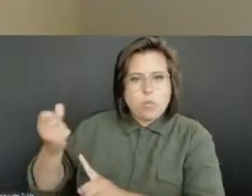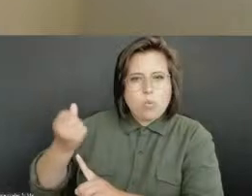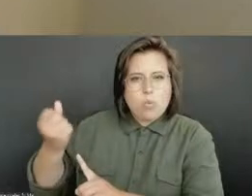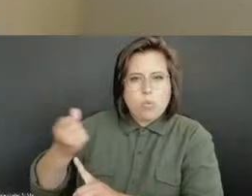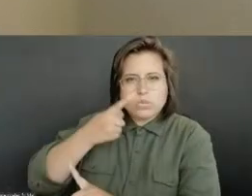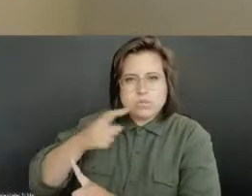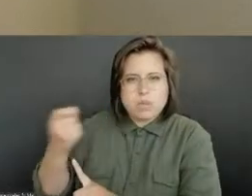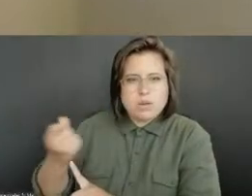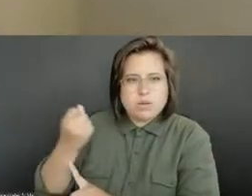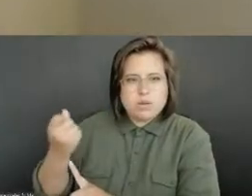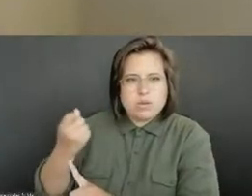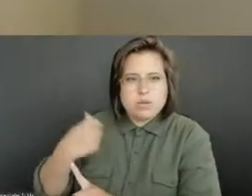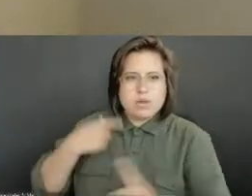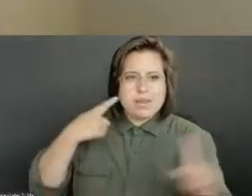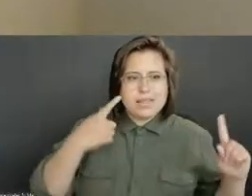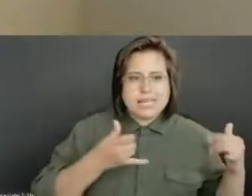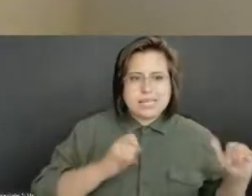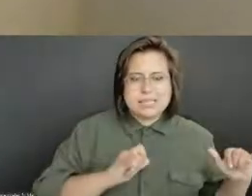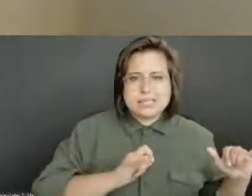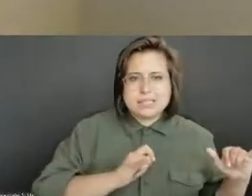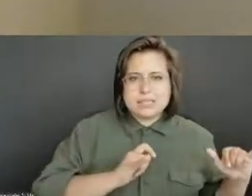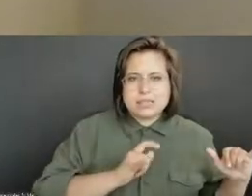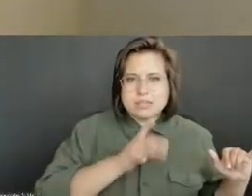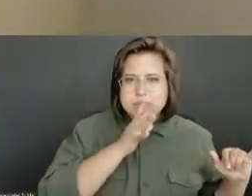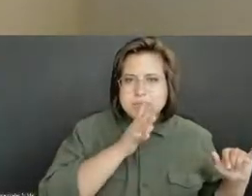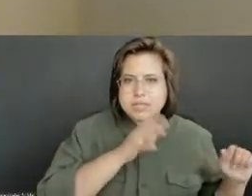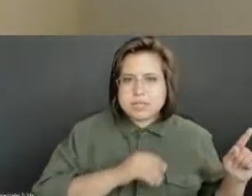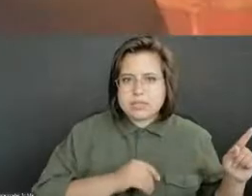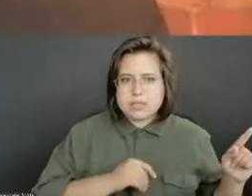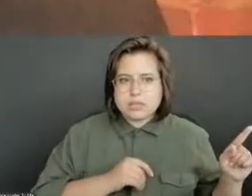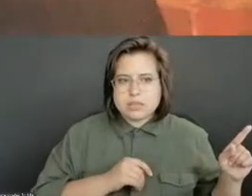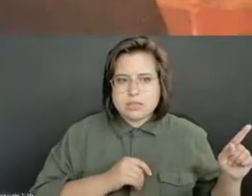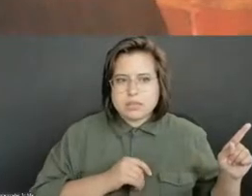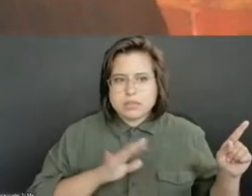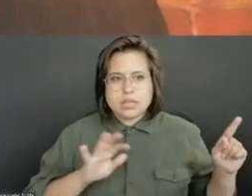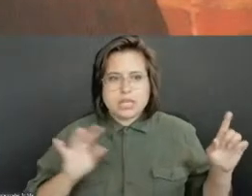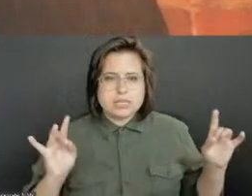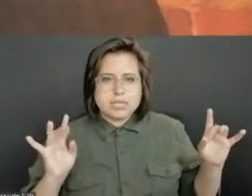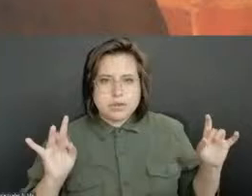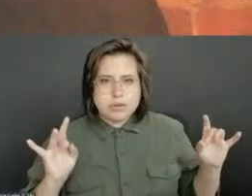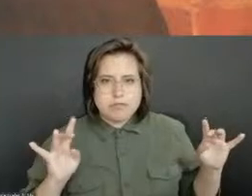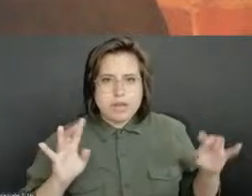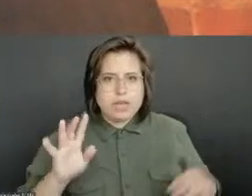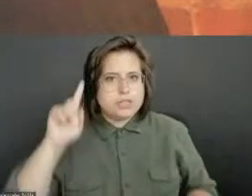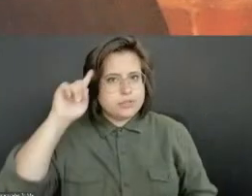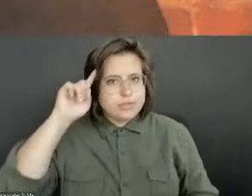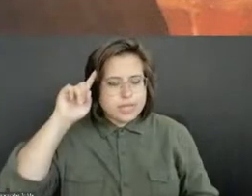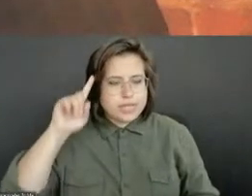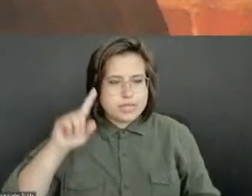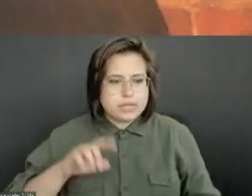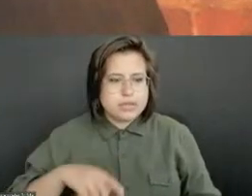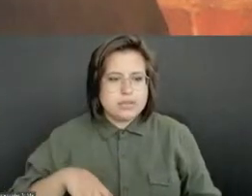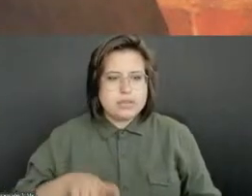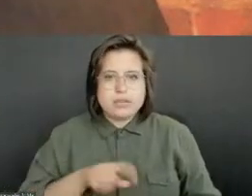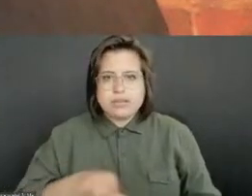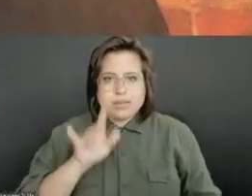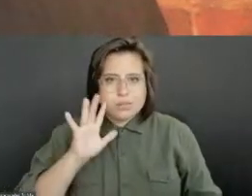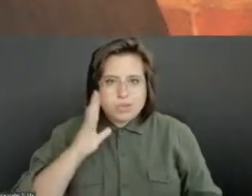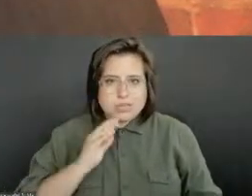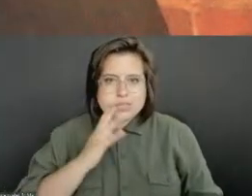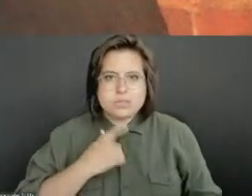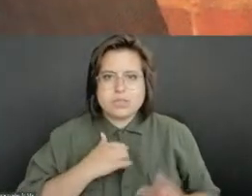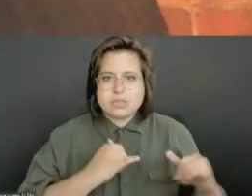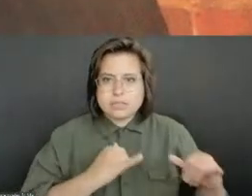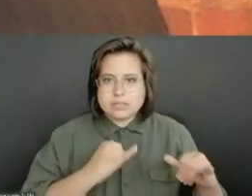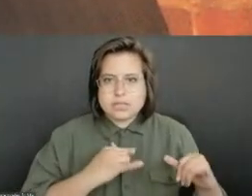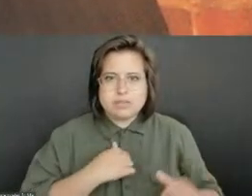think Mr. Gupta is still speaking. I'm sorry. And it is terrifying to think that they will go through what I went through. I wouldn't wish